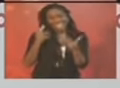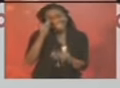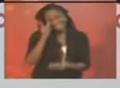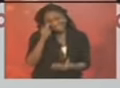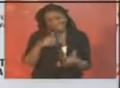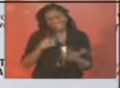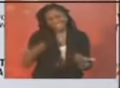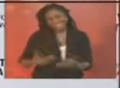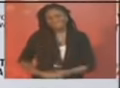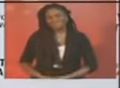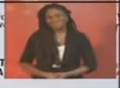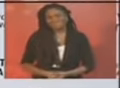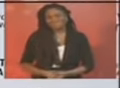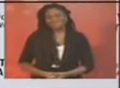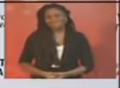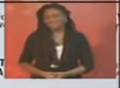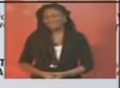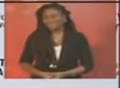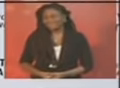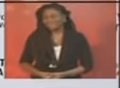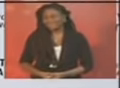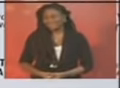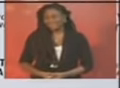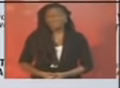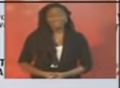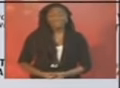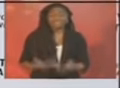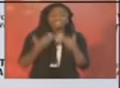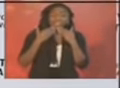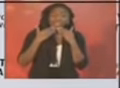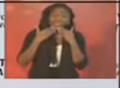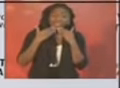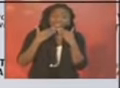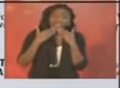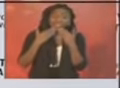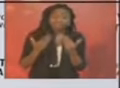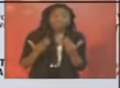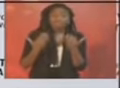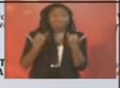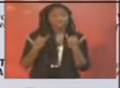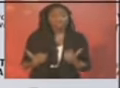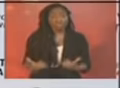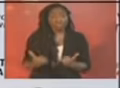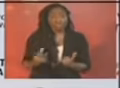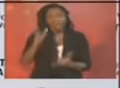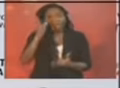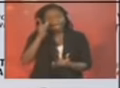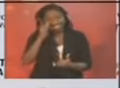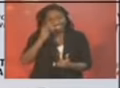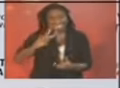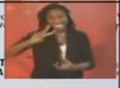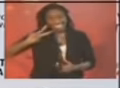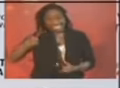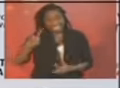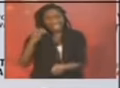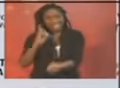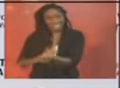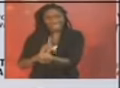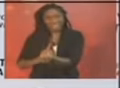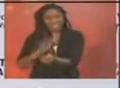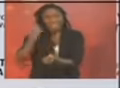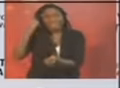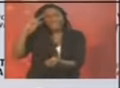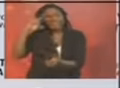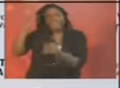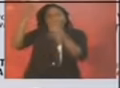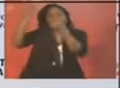attention. Thank you very much, Dr. Serju Singh. And now we move to Dr. Paul for an update on